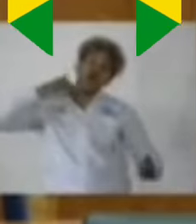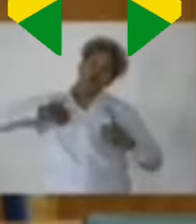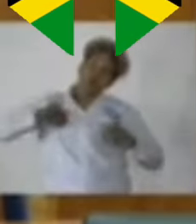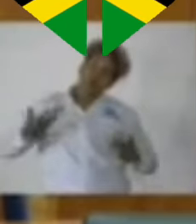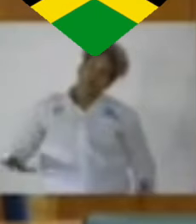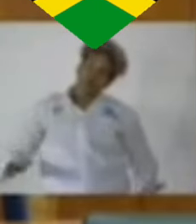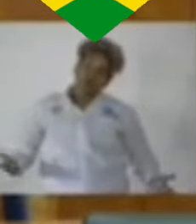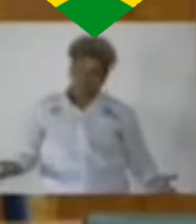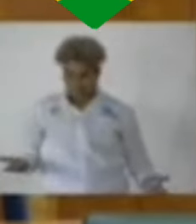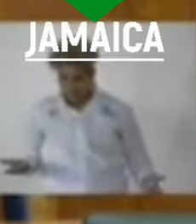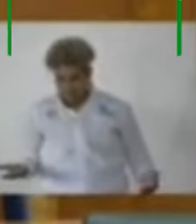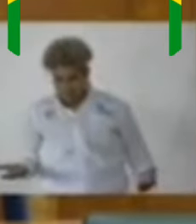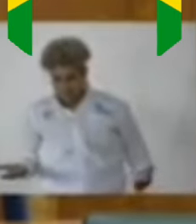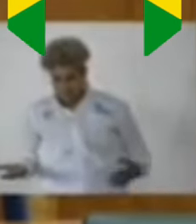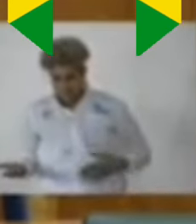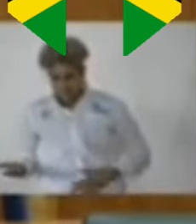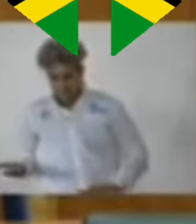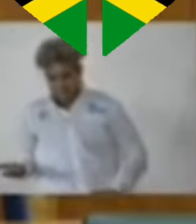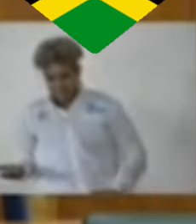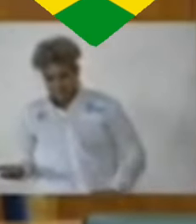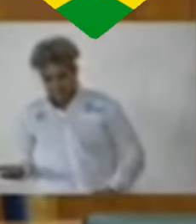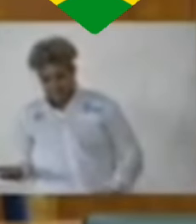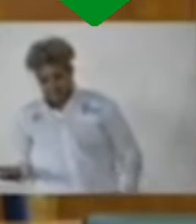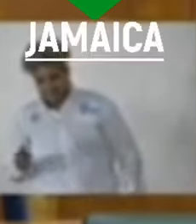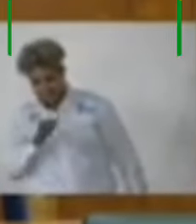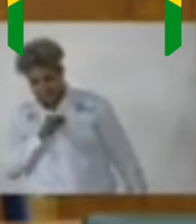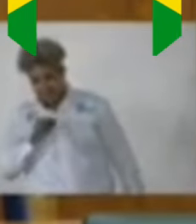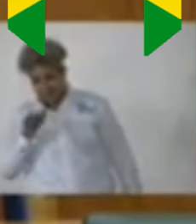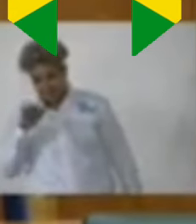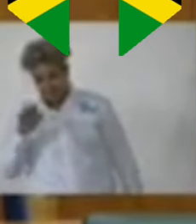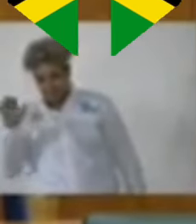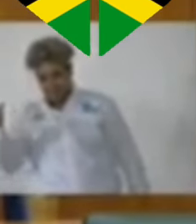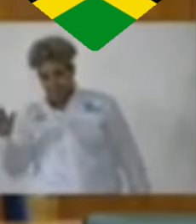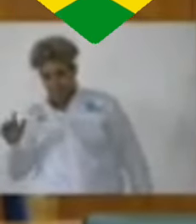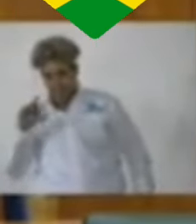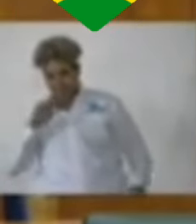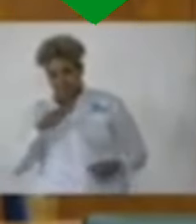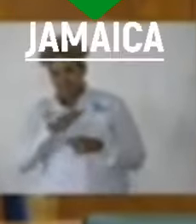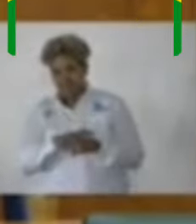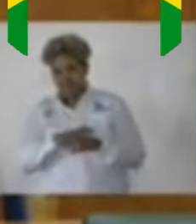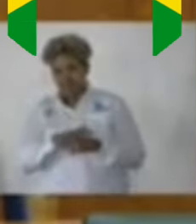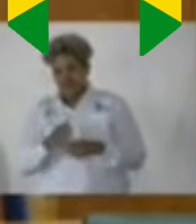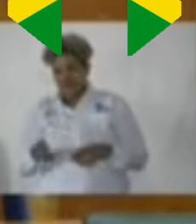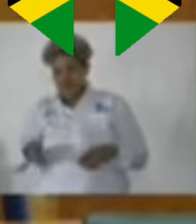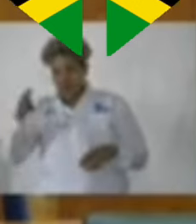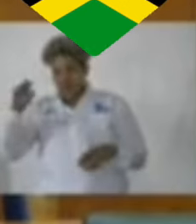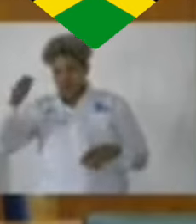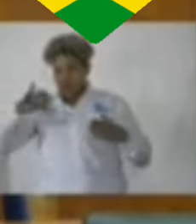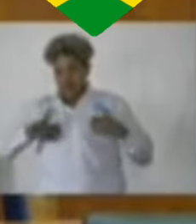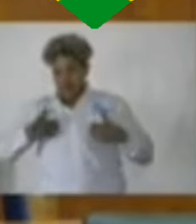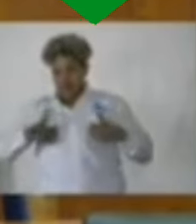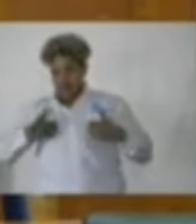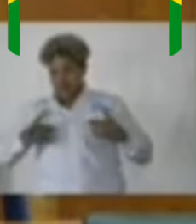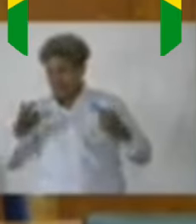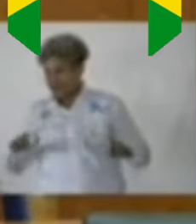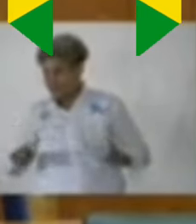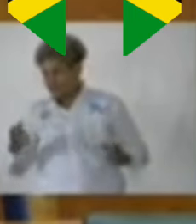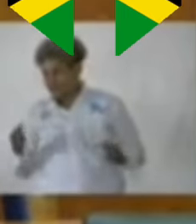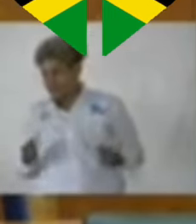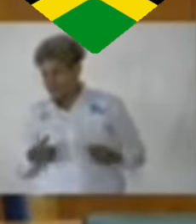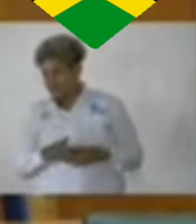there today. By the way, cover Senator Gill, the pressure came back up and I got